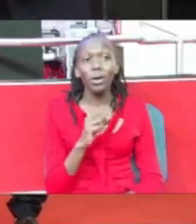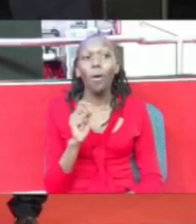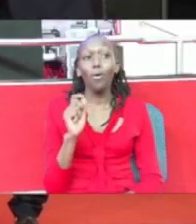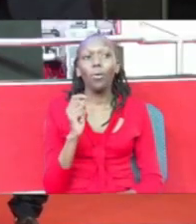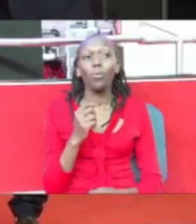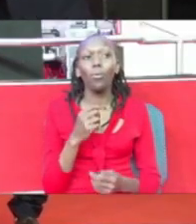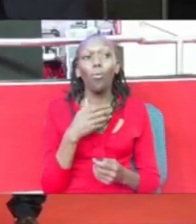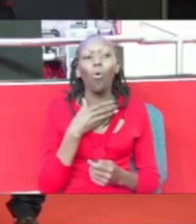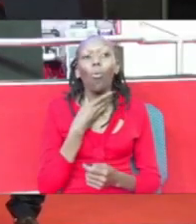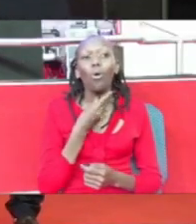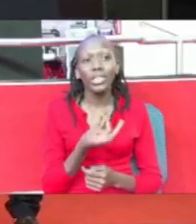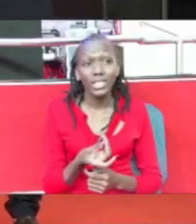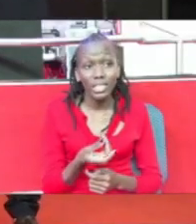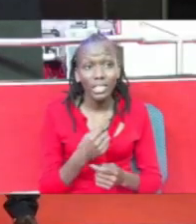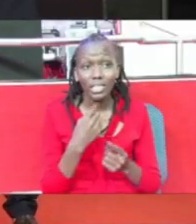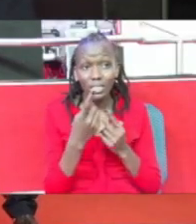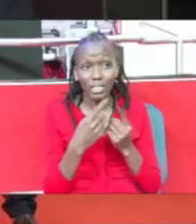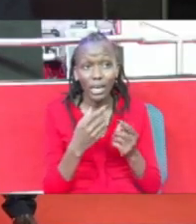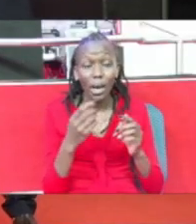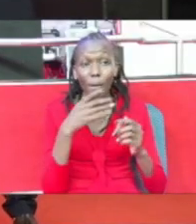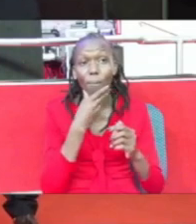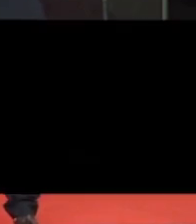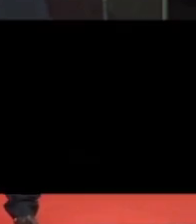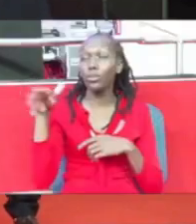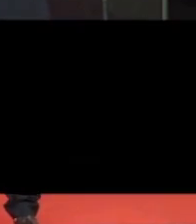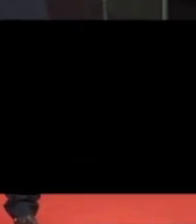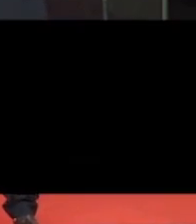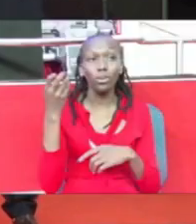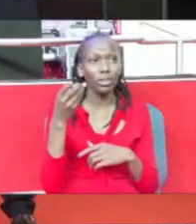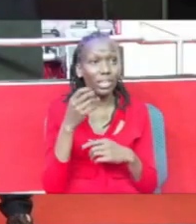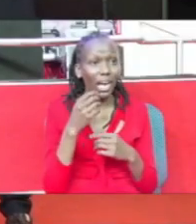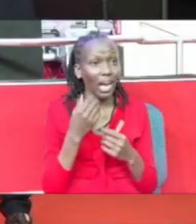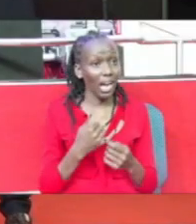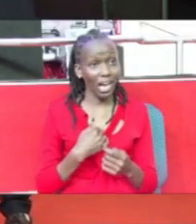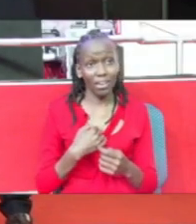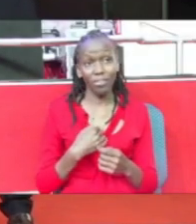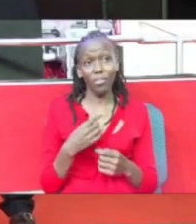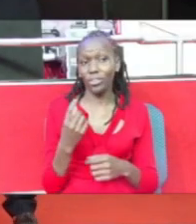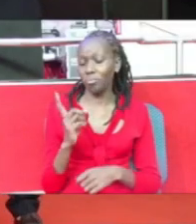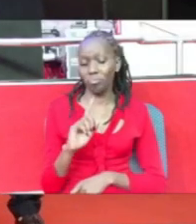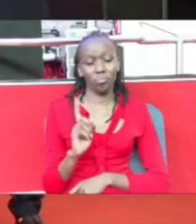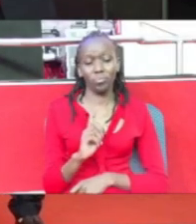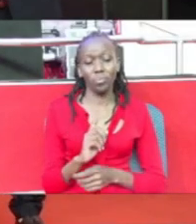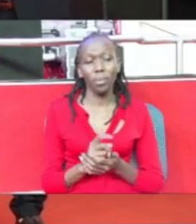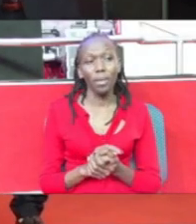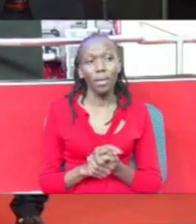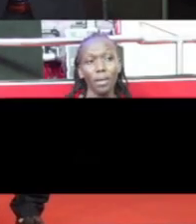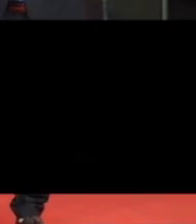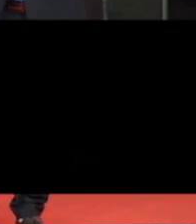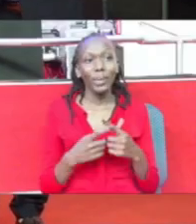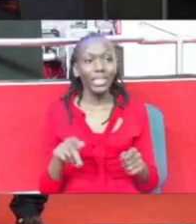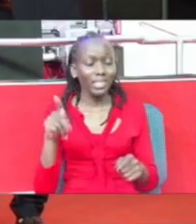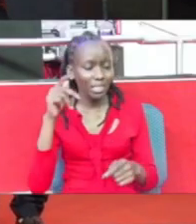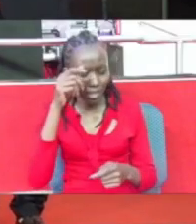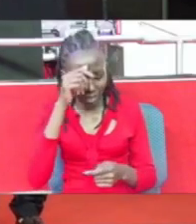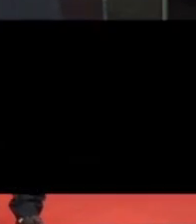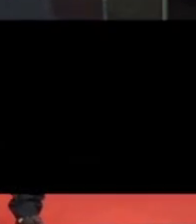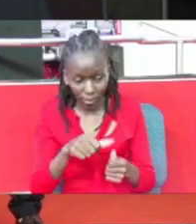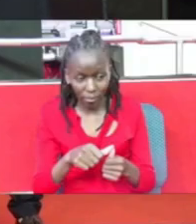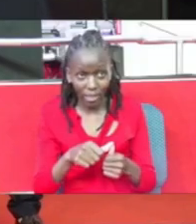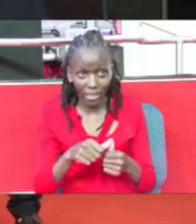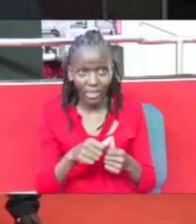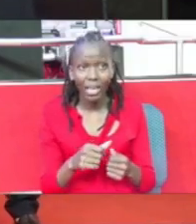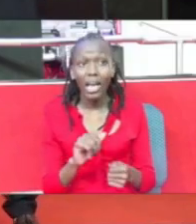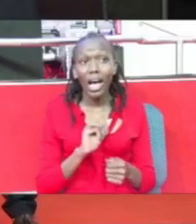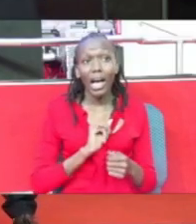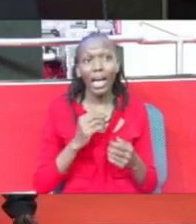man of God I have nothing. But somehow she remembered. Lakini kwa muda akakumbuka. There is just a little oil. Kuna mafuta kidogo tu. In a jar.